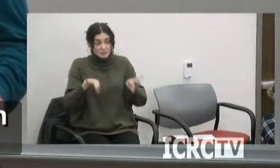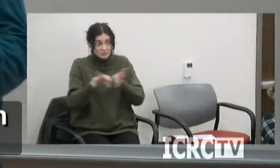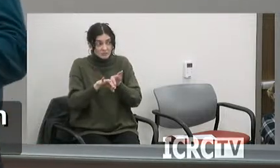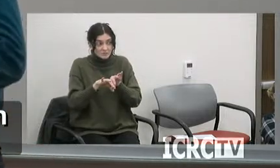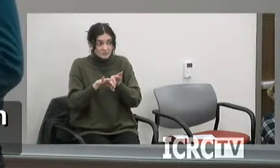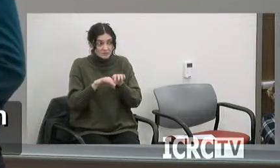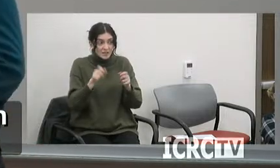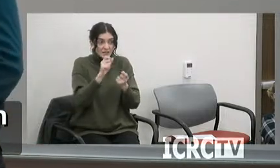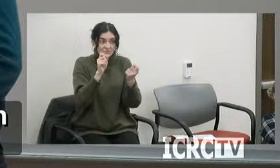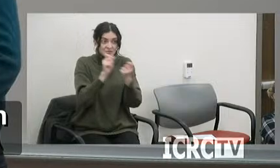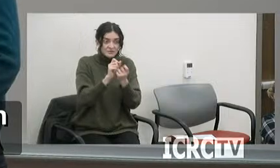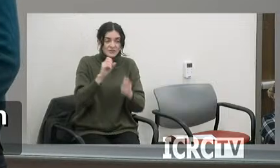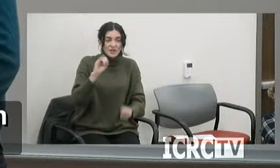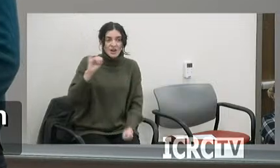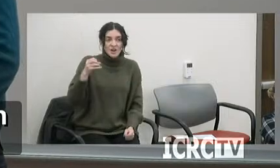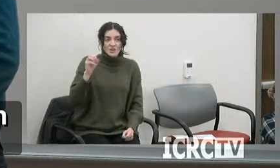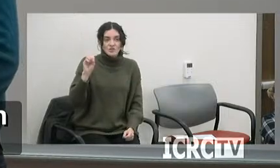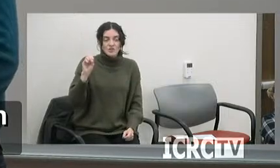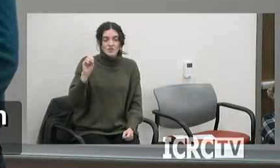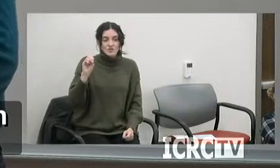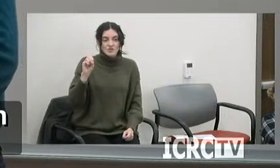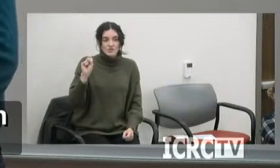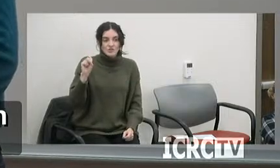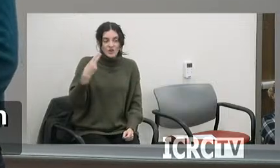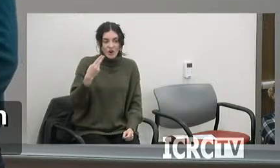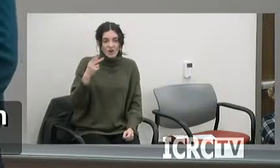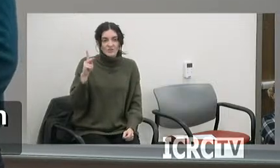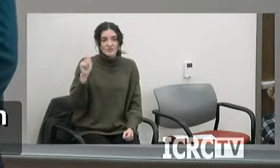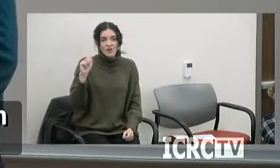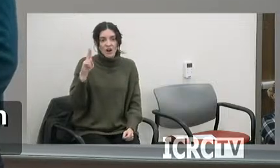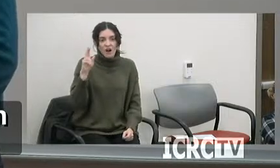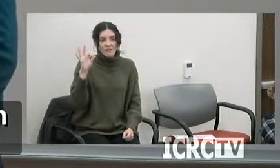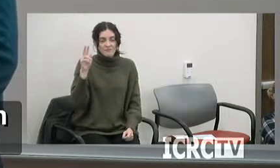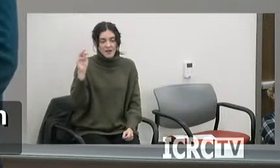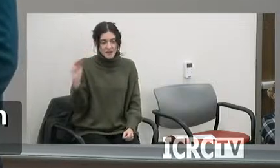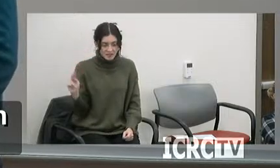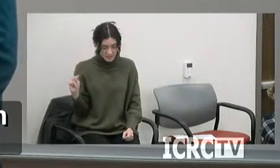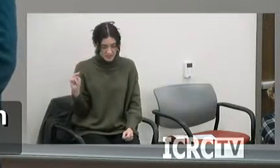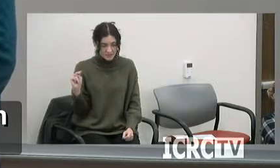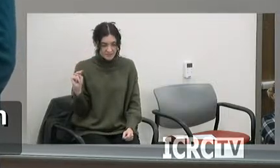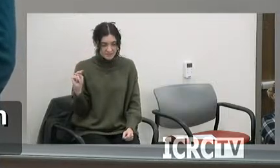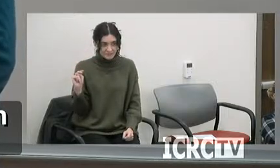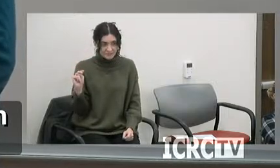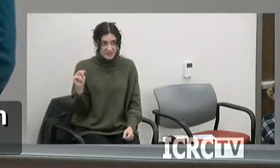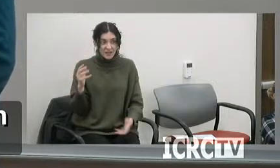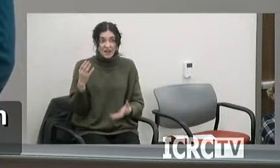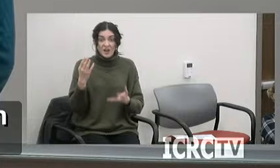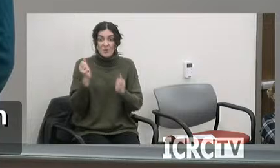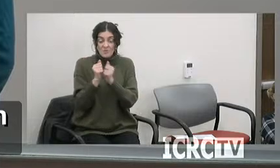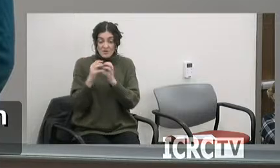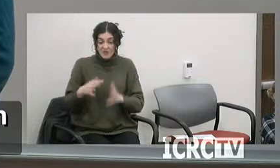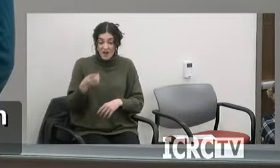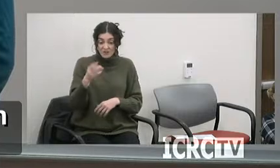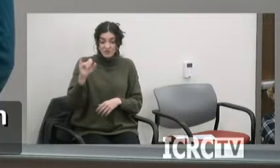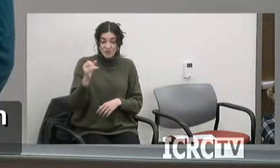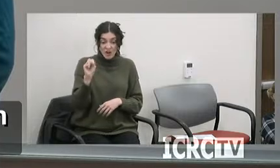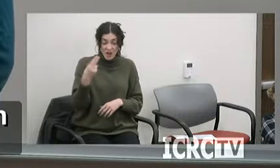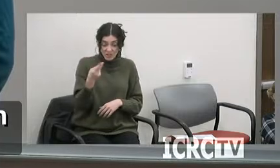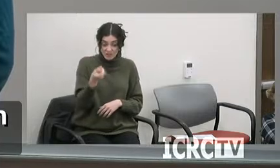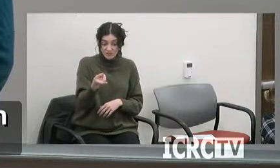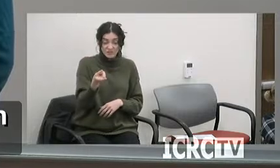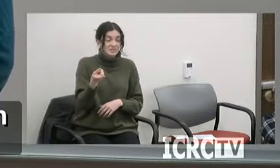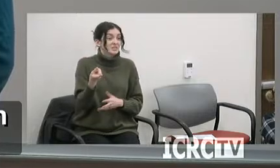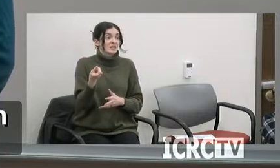Kaufman, the Milford Fine Arts program wouldn't be what it is today. Josh genuinely cares about